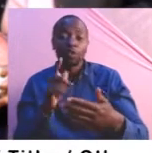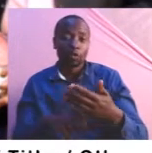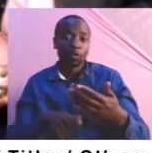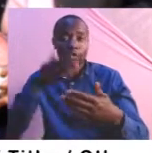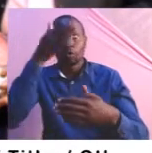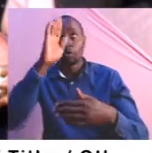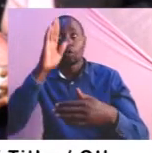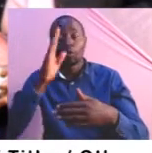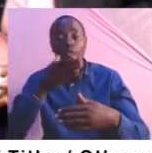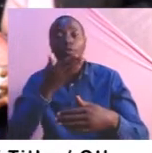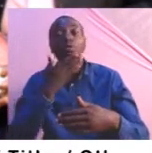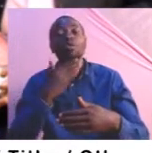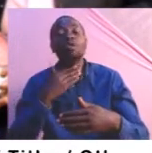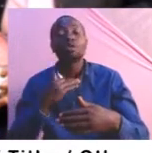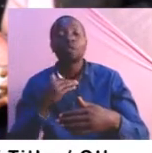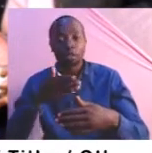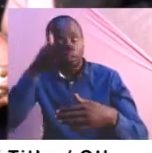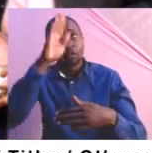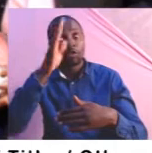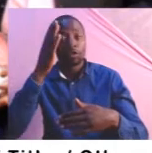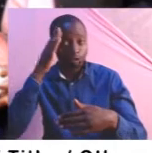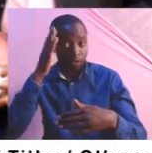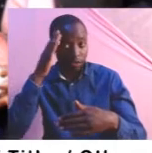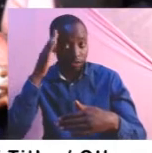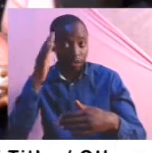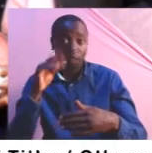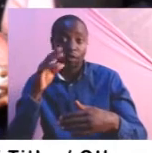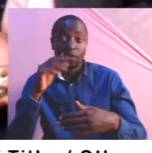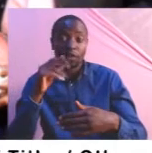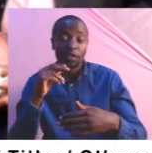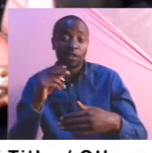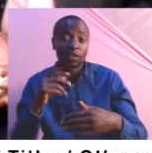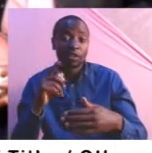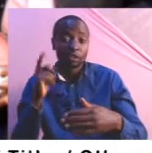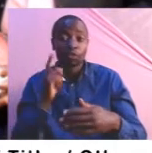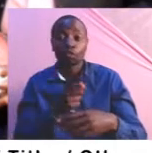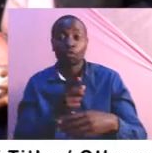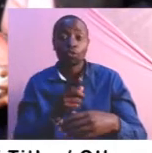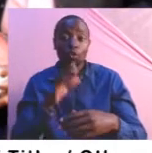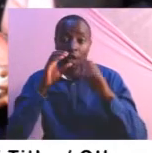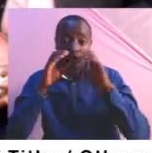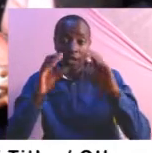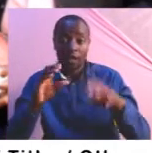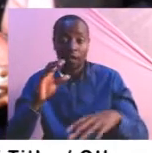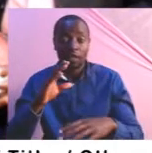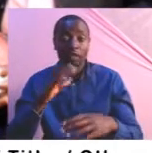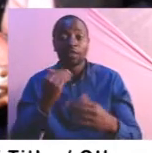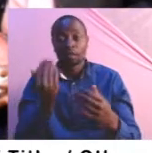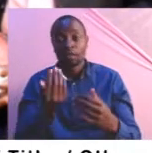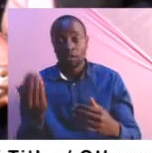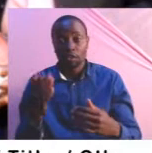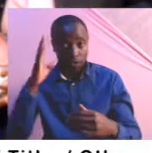Balak wanted, God knew, and that is why he's speaking to him. And he says that he's supposed to go and curse the children of Israel. And he's